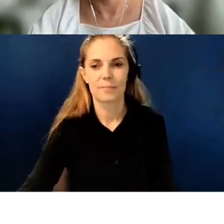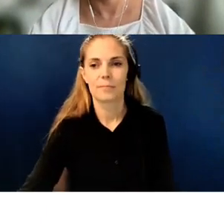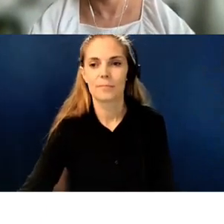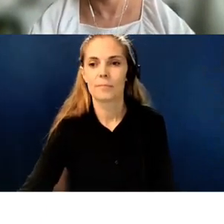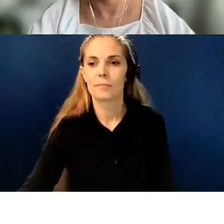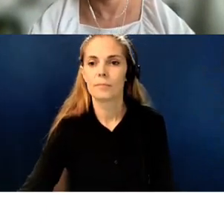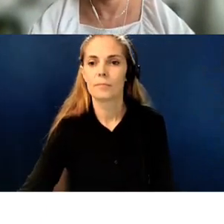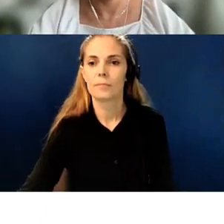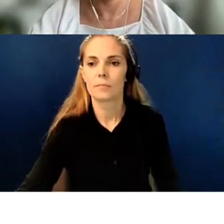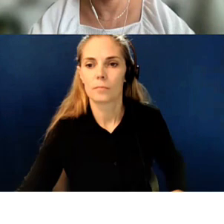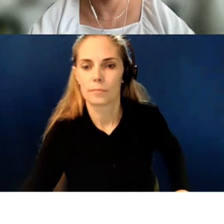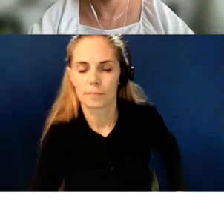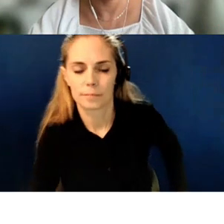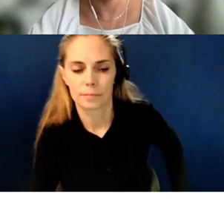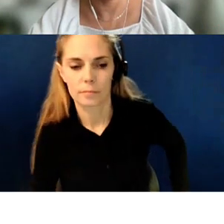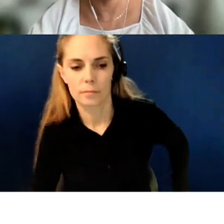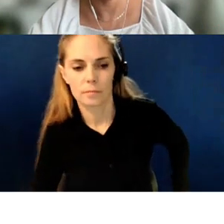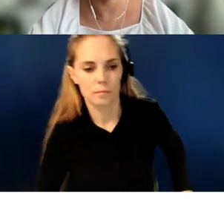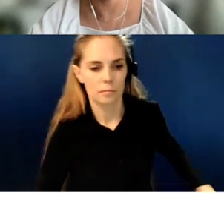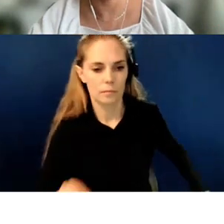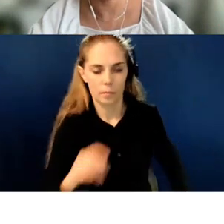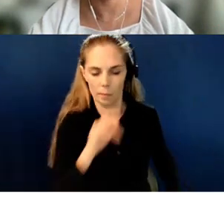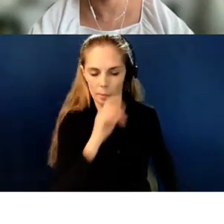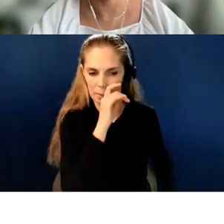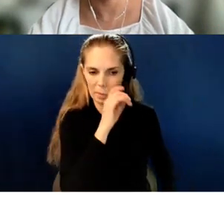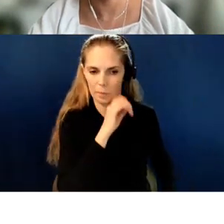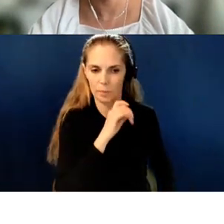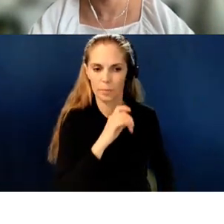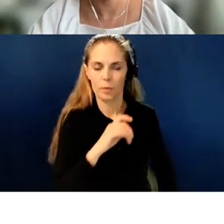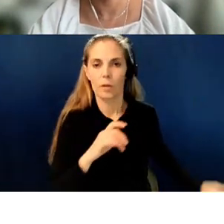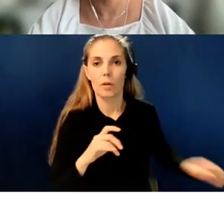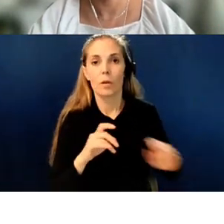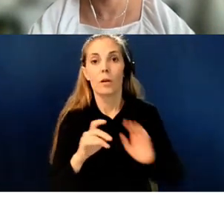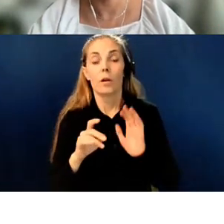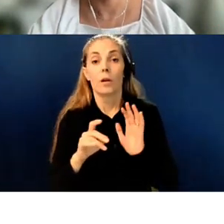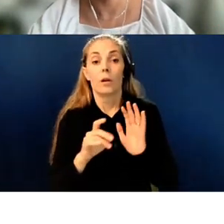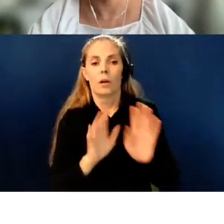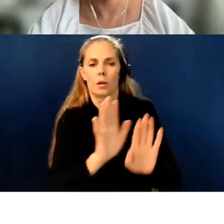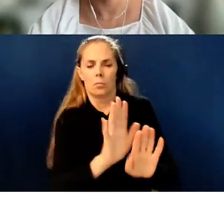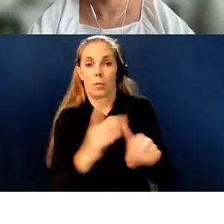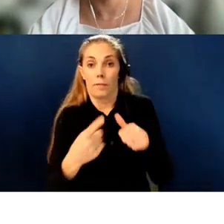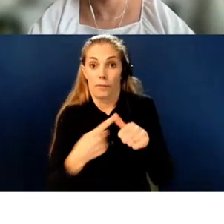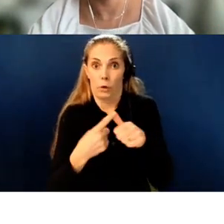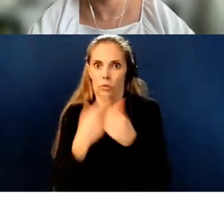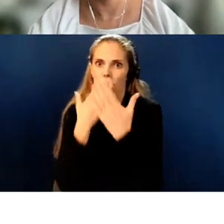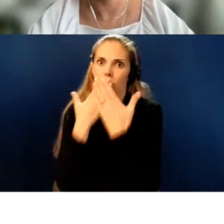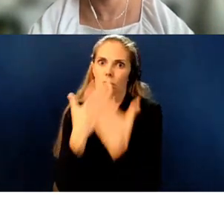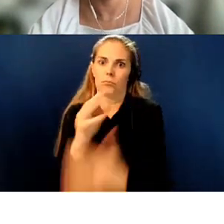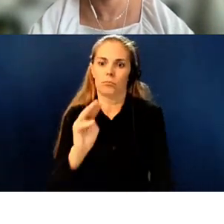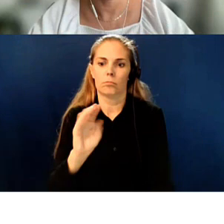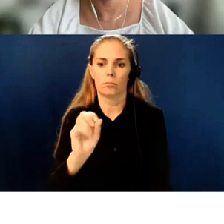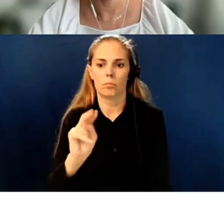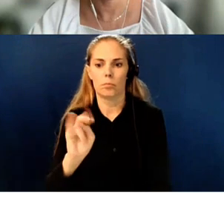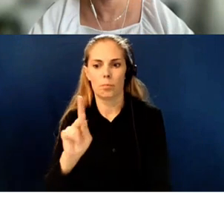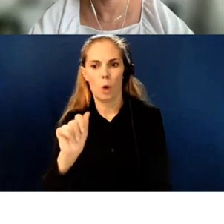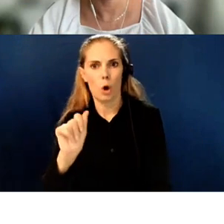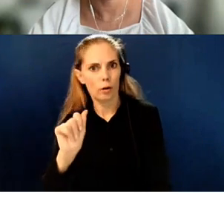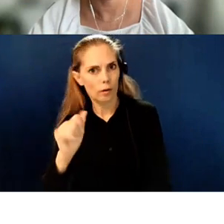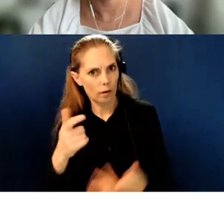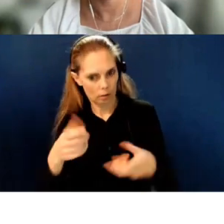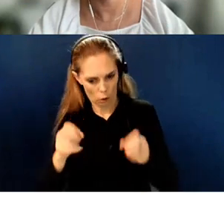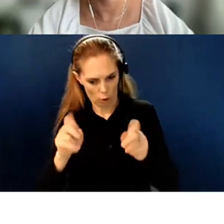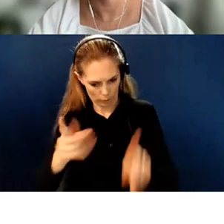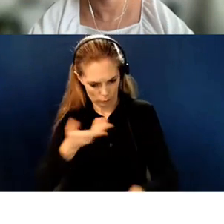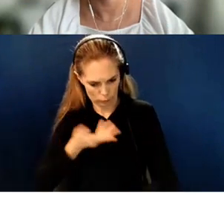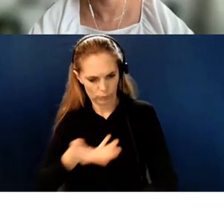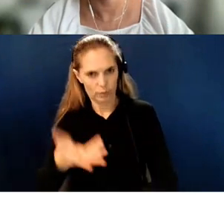like to thank Monica for giving me the opportunity to present here. I would like to thank Jane for her presentation and for saying all those lovely things about